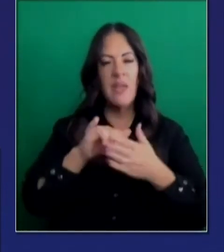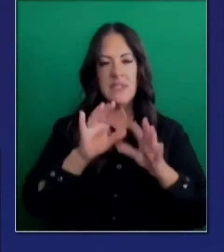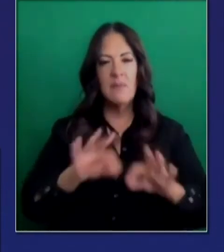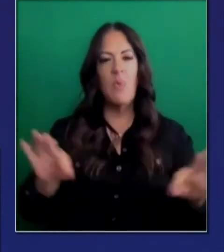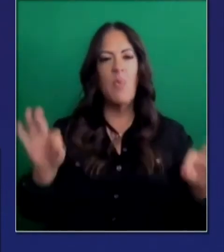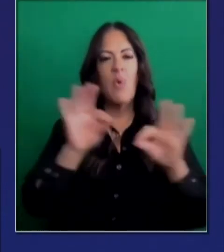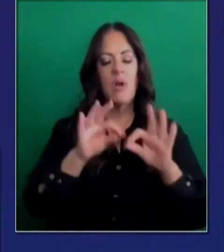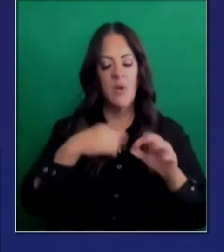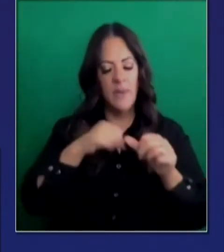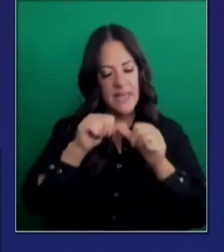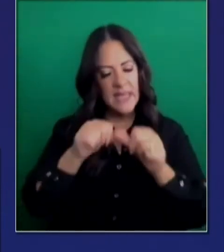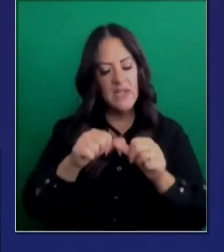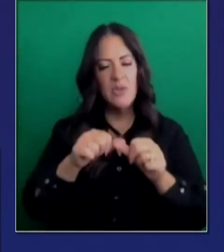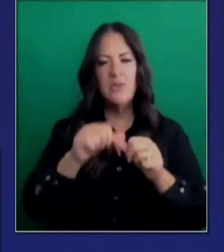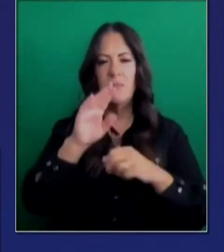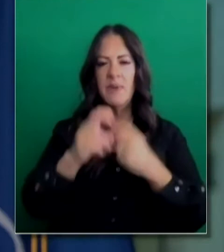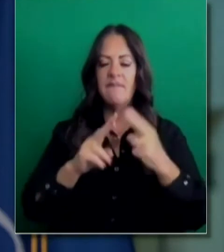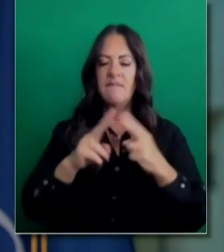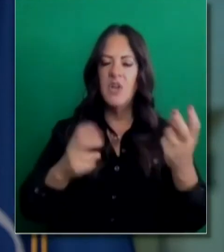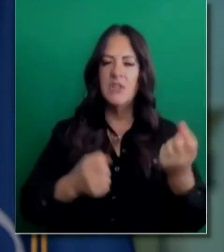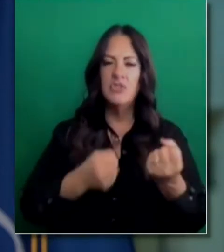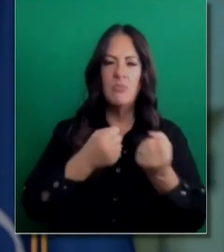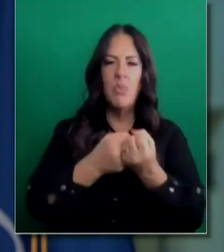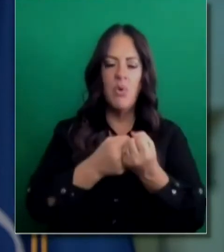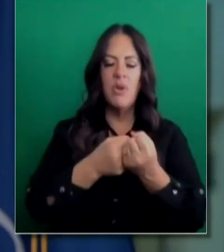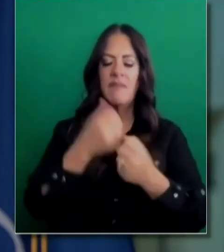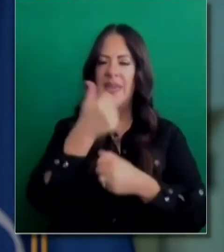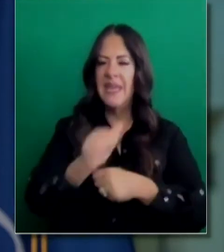to be supportive of addressing the needs down there.